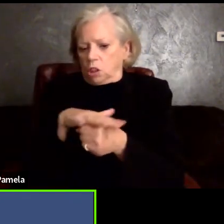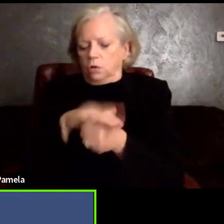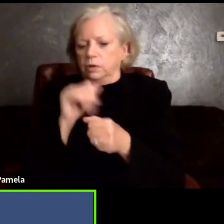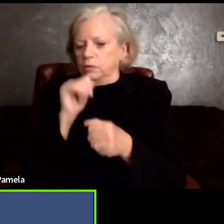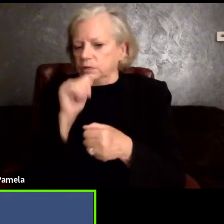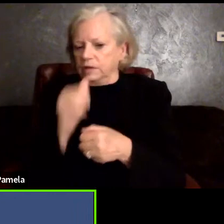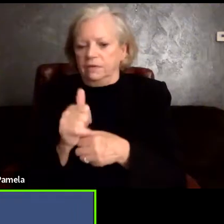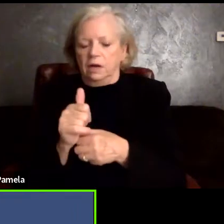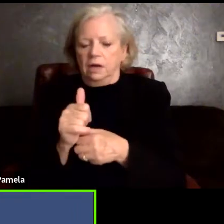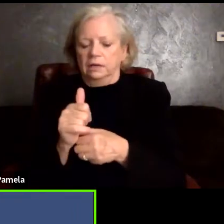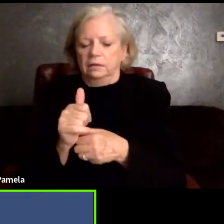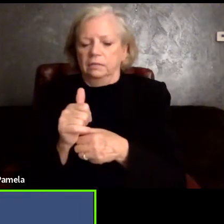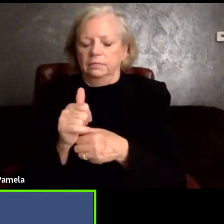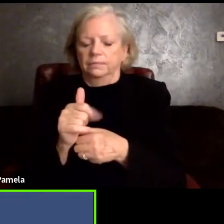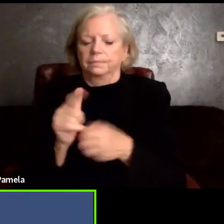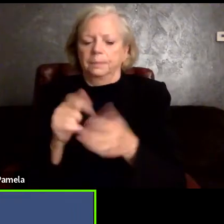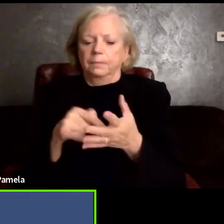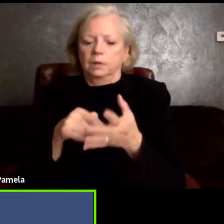really have the